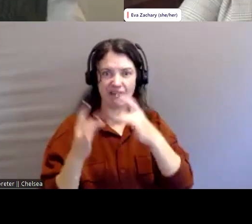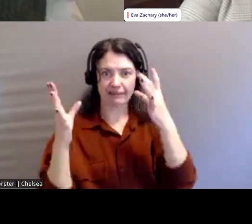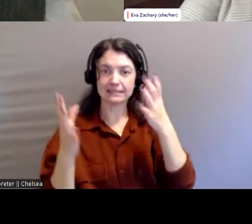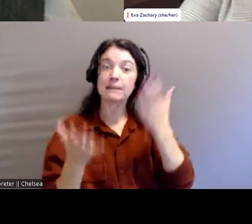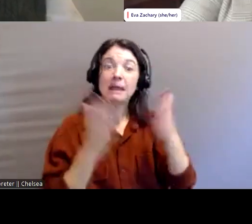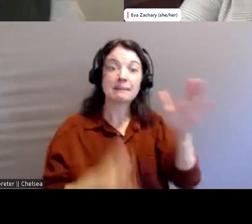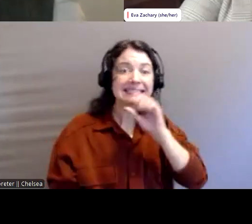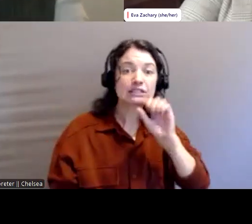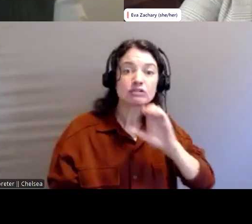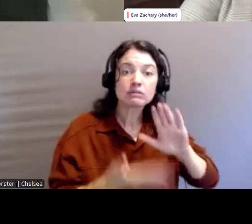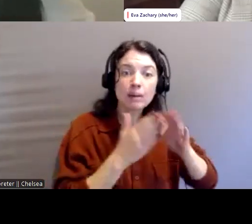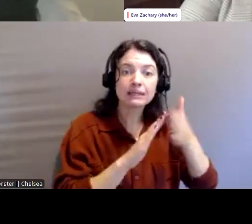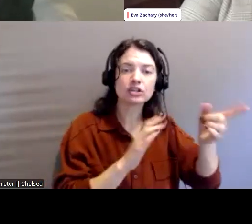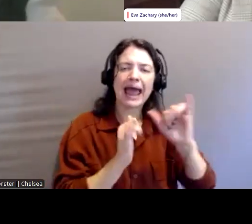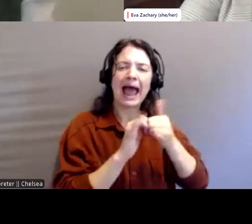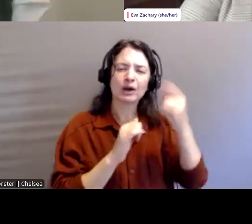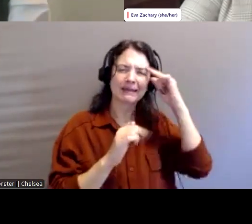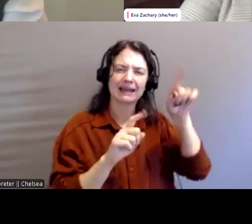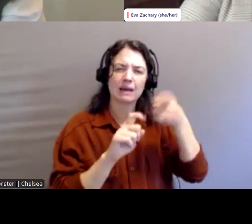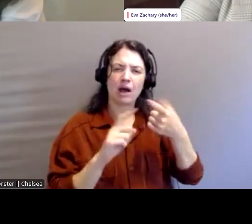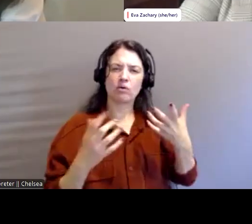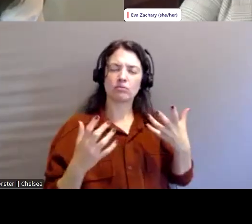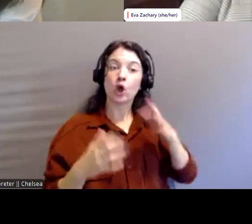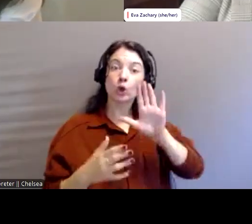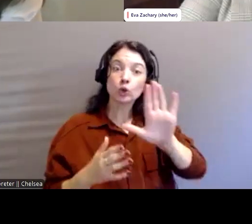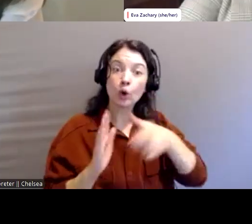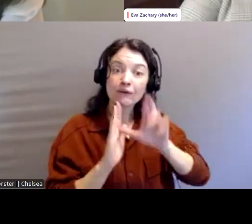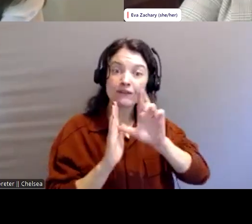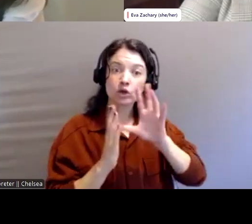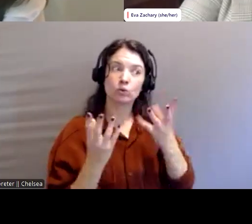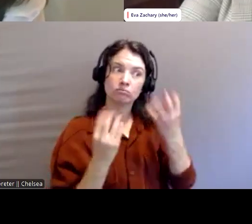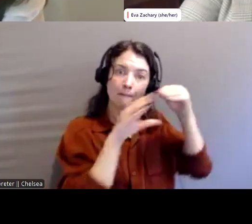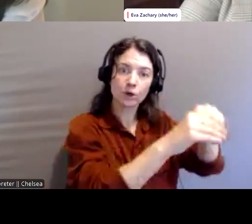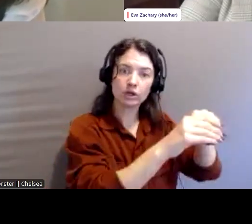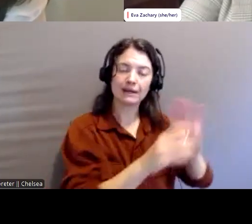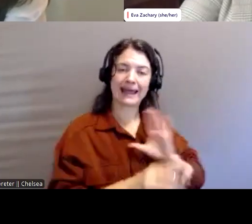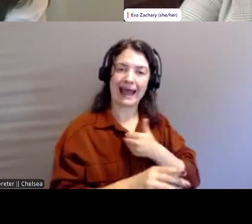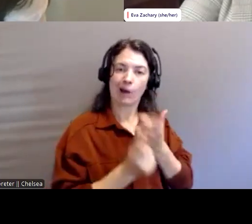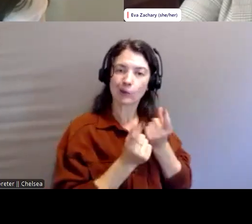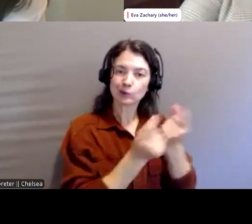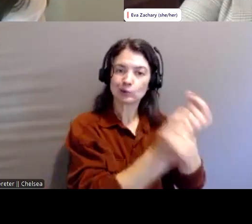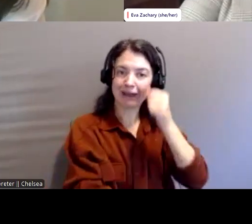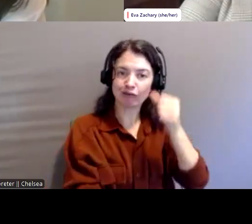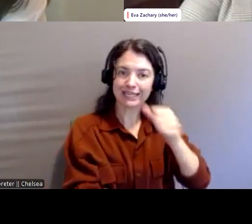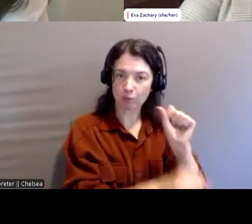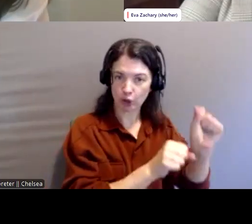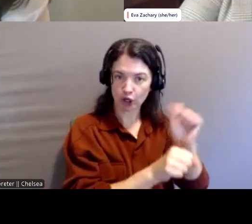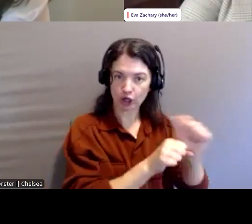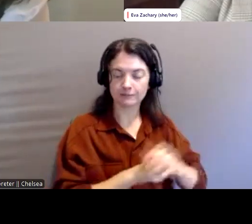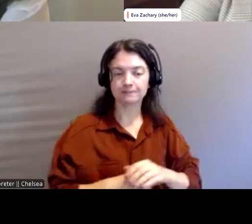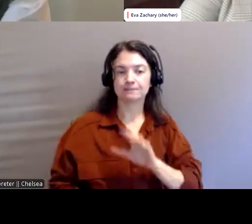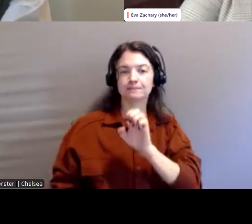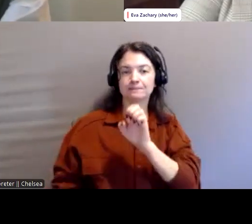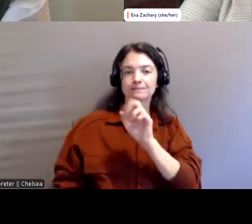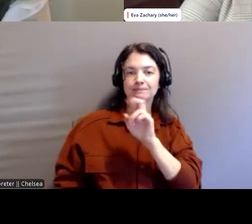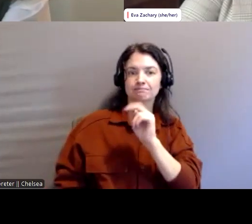and how do we start to think about integrating the findings into our recommendations and practice? I thank you for that. I think that